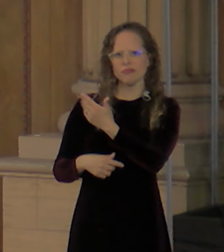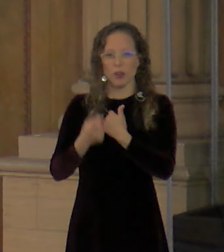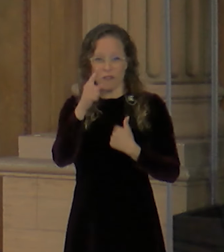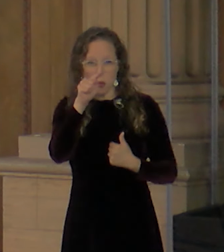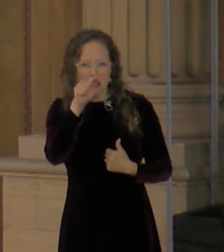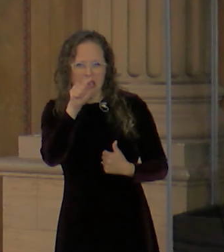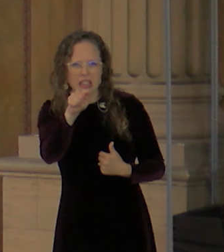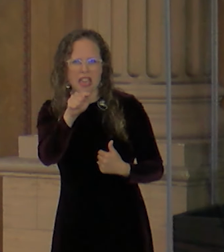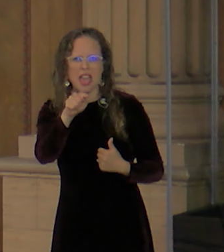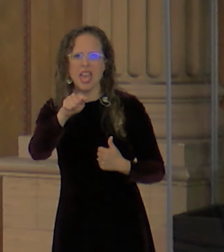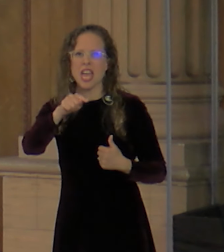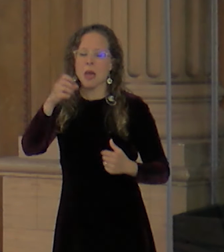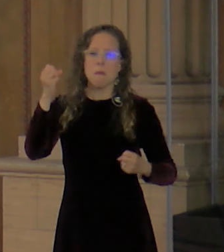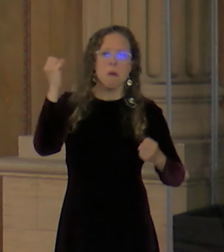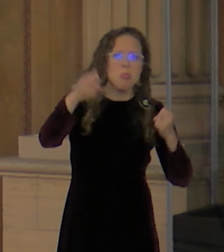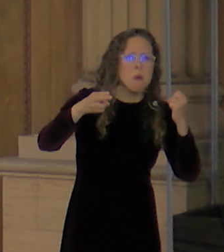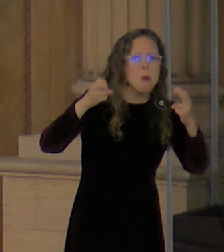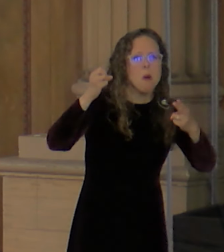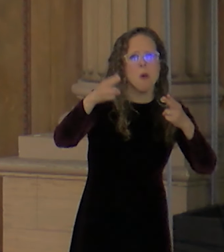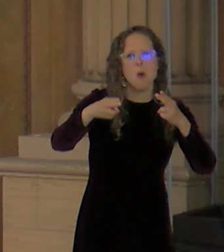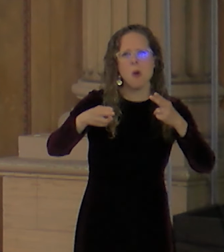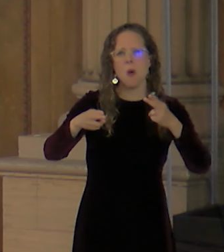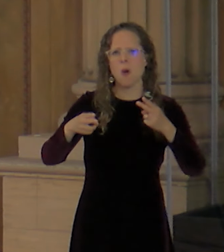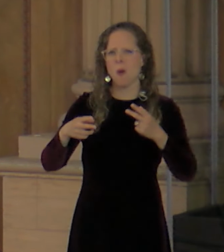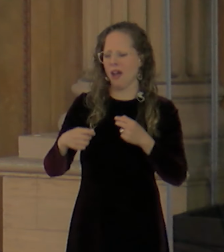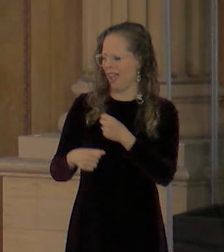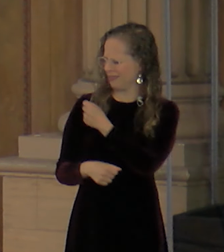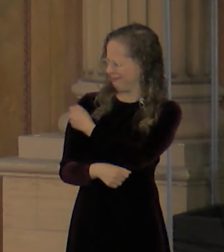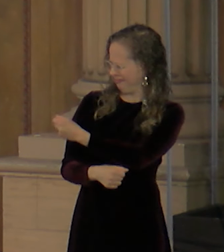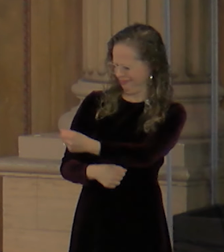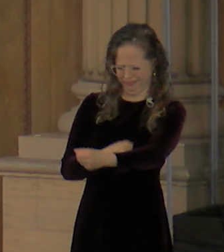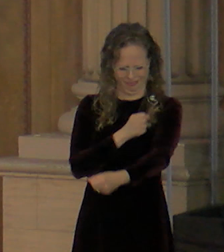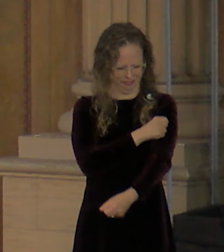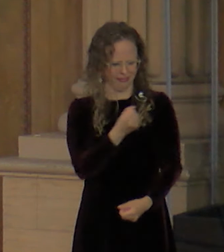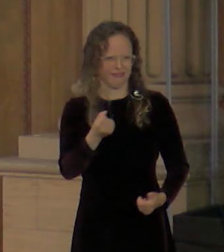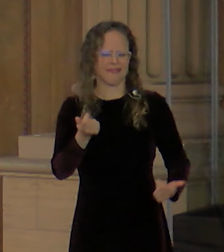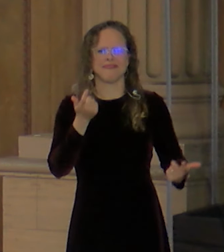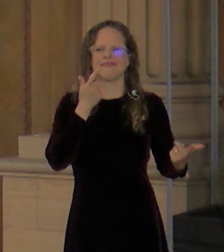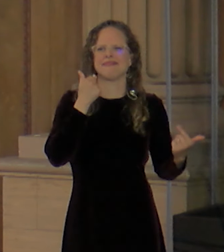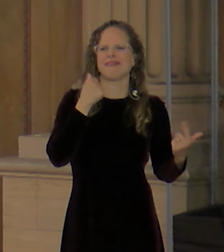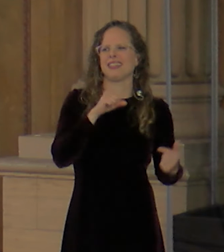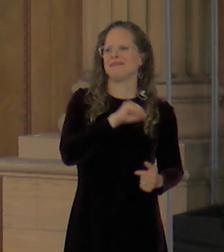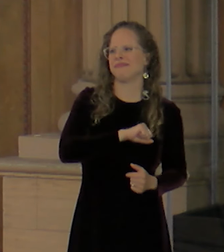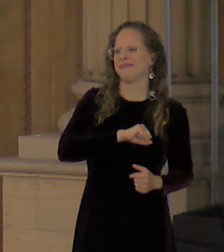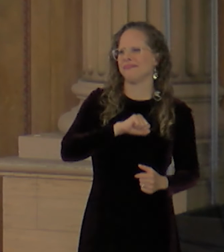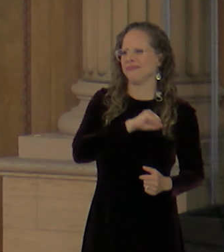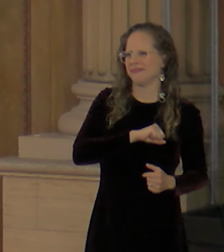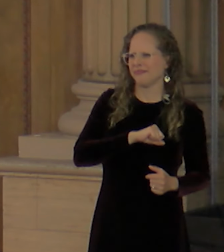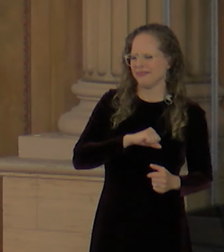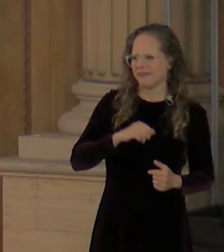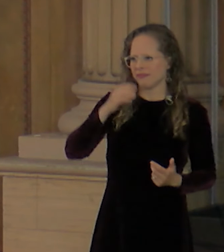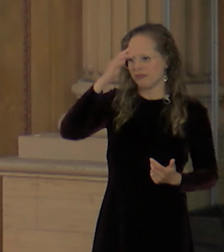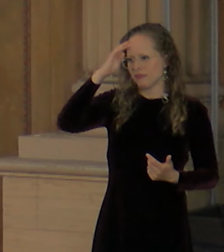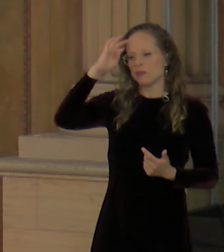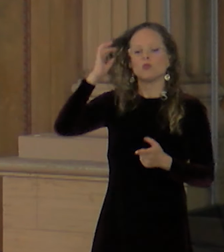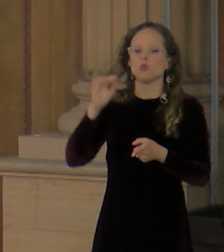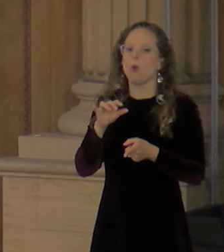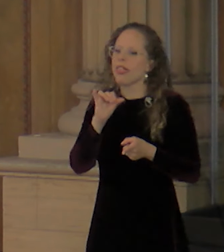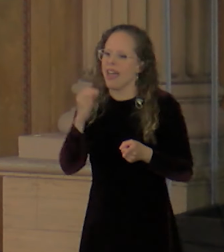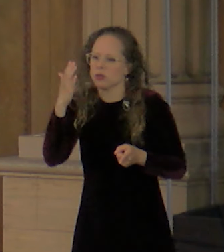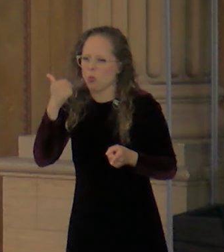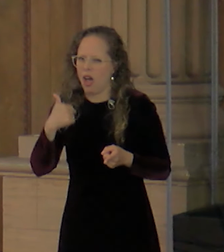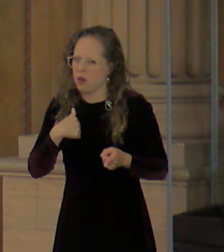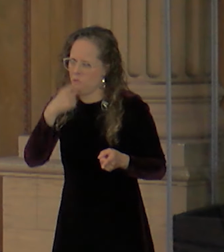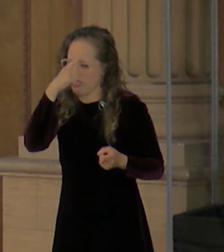stubble. Clubs are counted as stubble. He laughs at the rattle of javelins. That's why I don't think he meets the description of a crocodile. Like, weapons